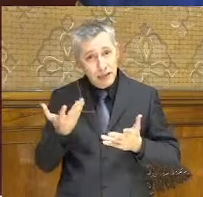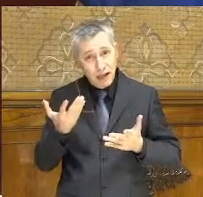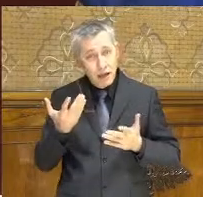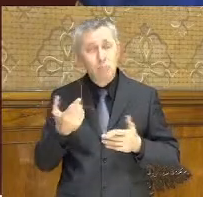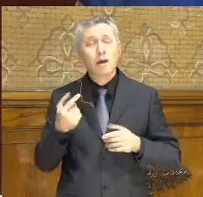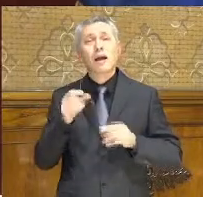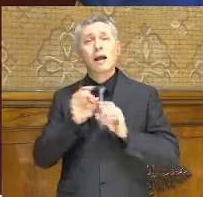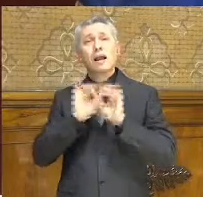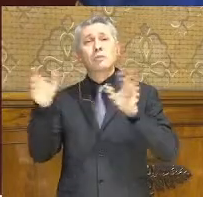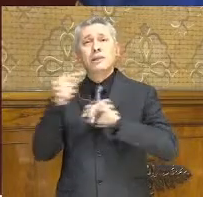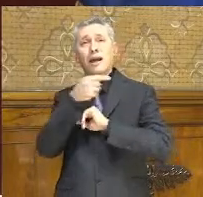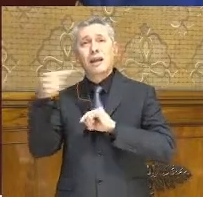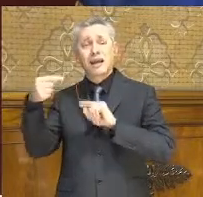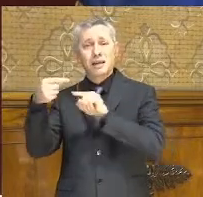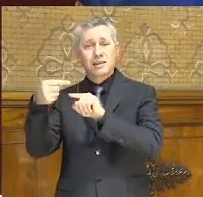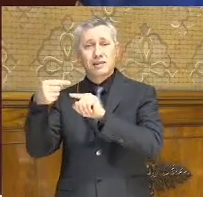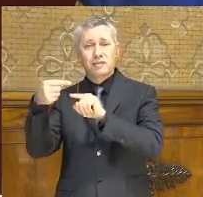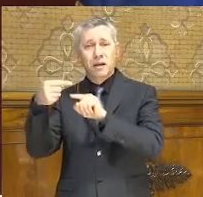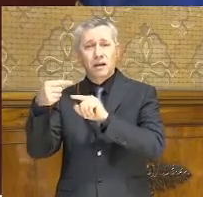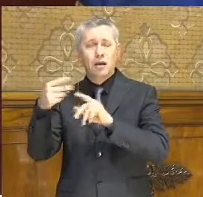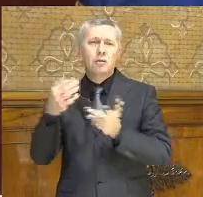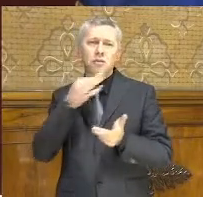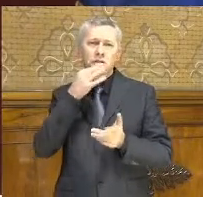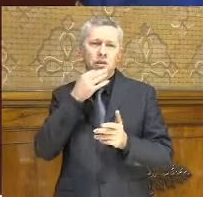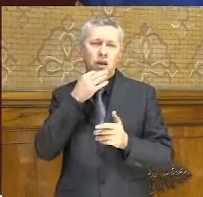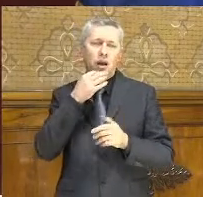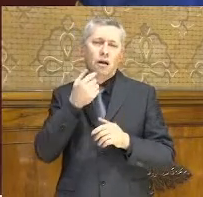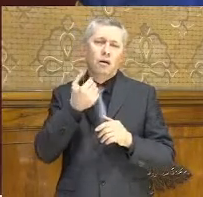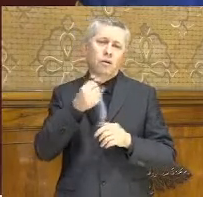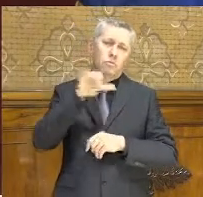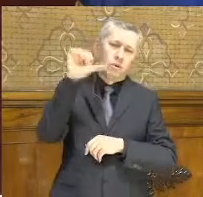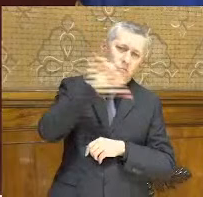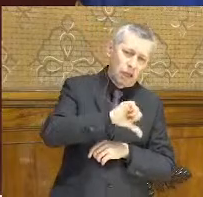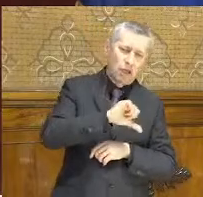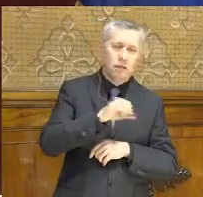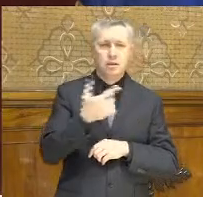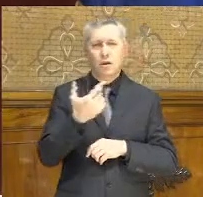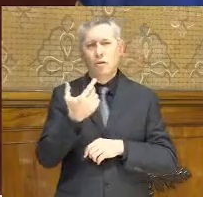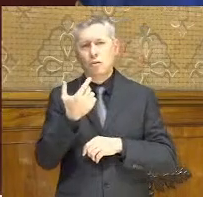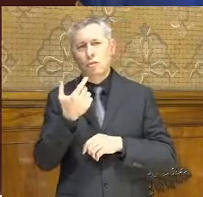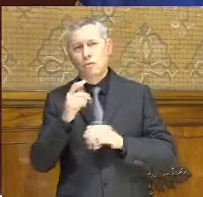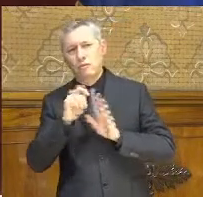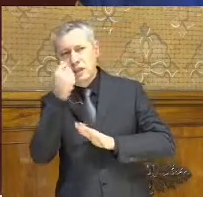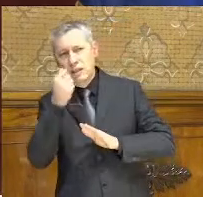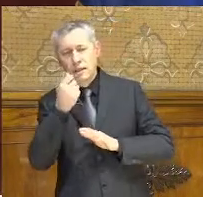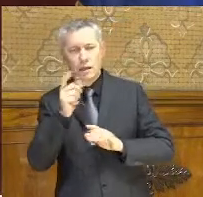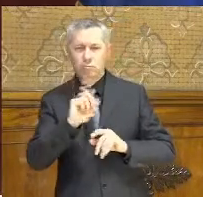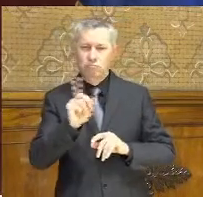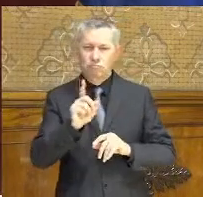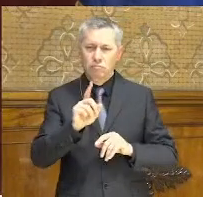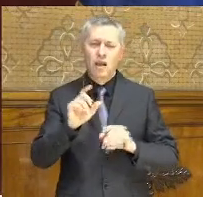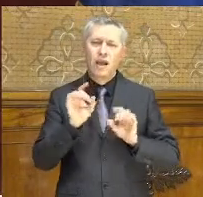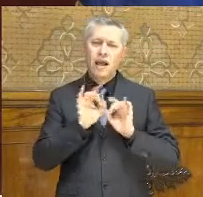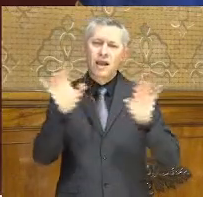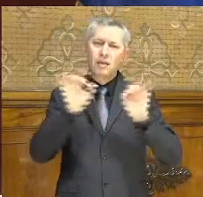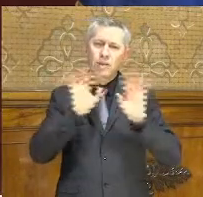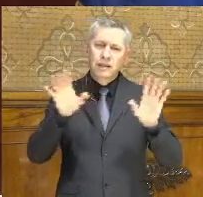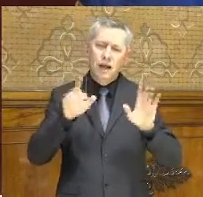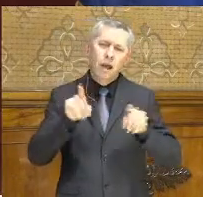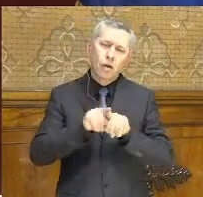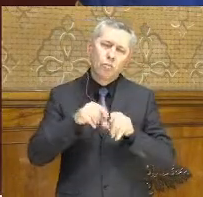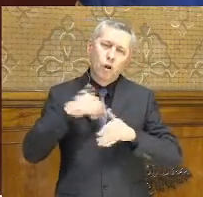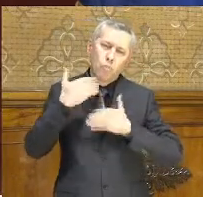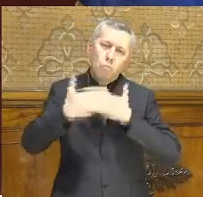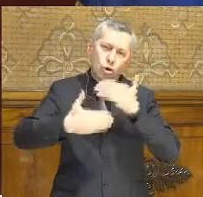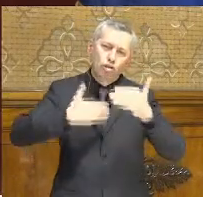gained or freedom is lost. That freedom is this process of actually trying to understand